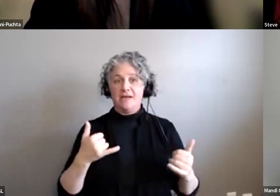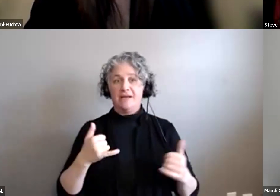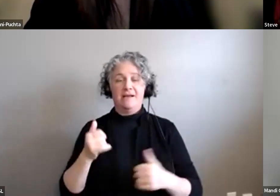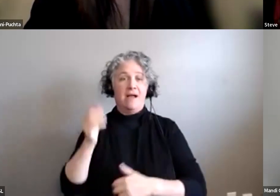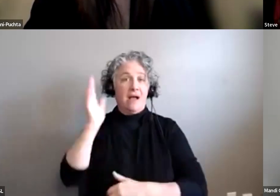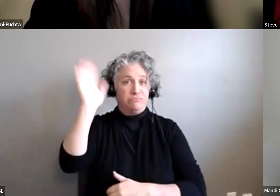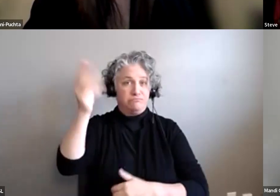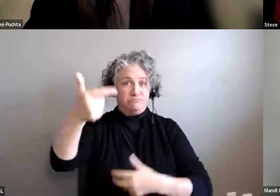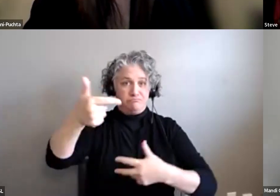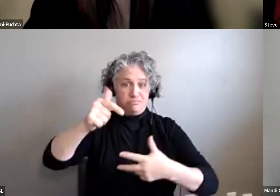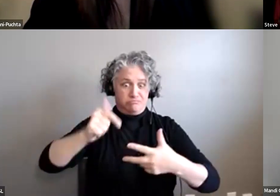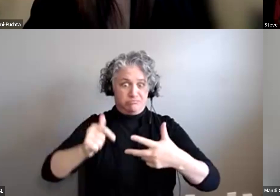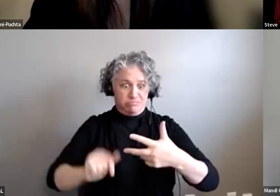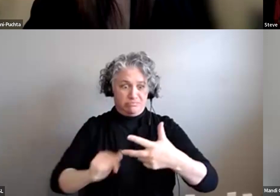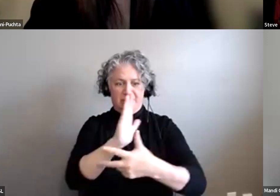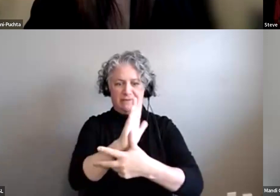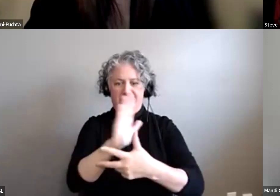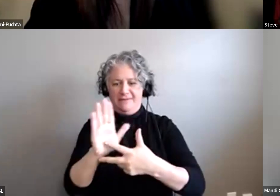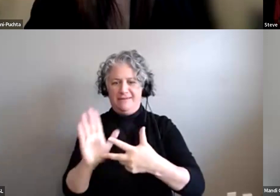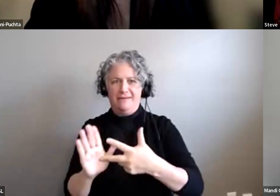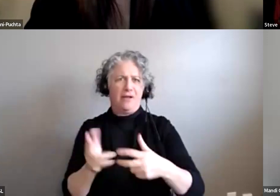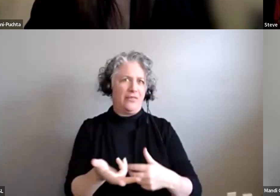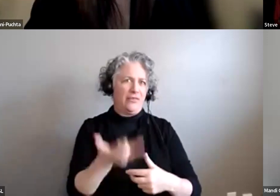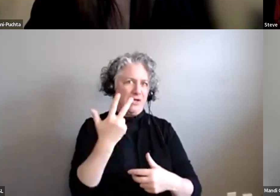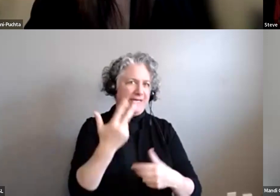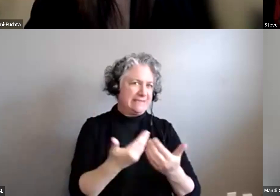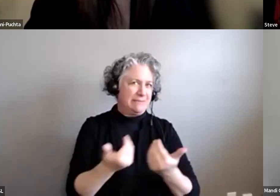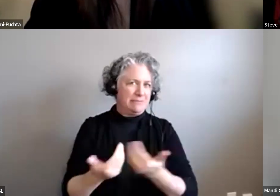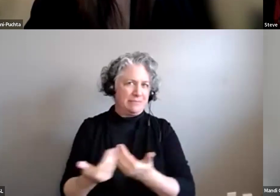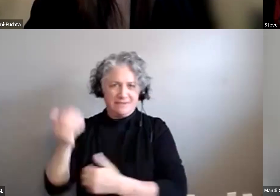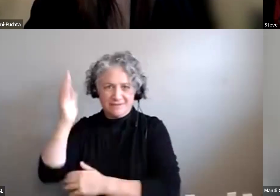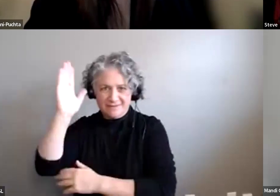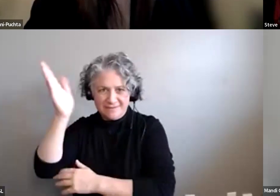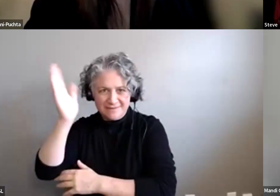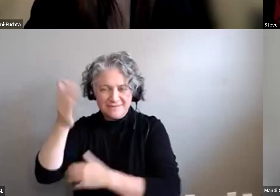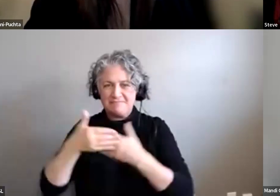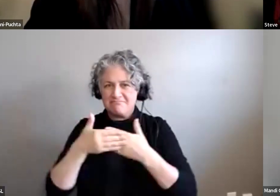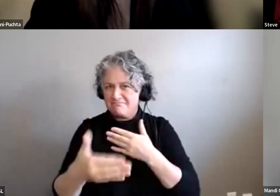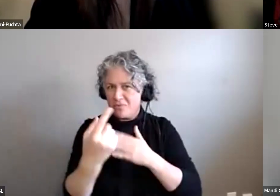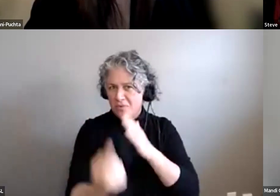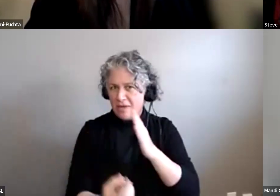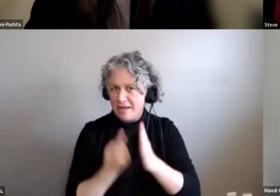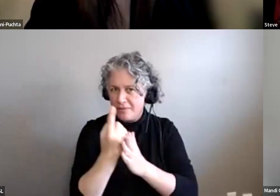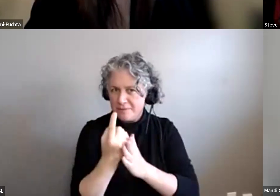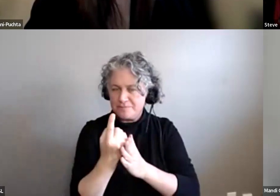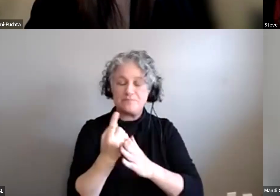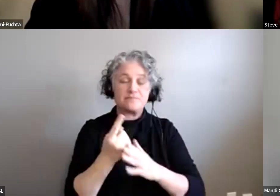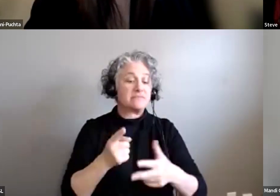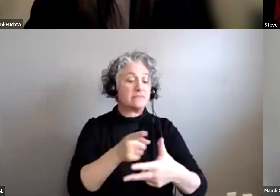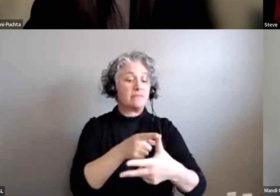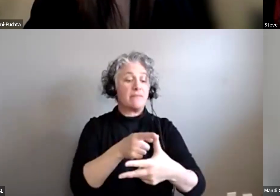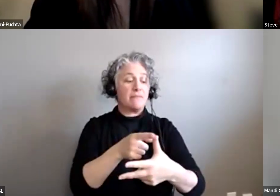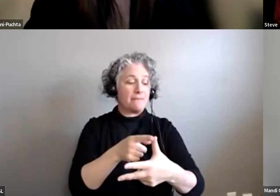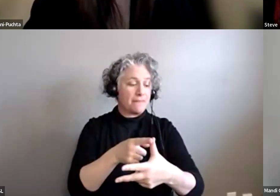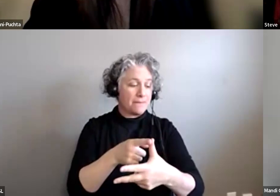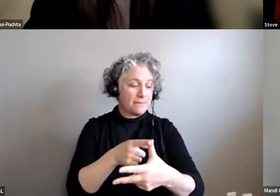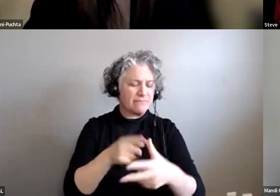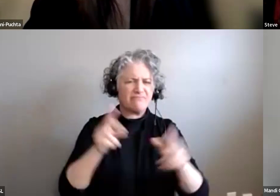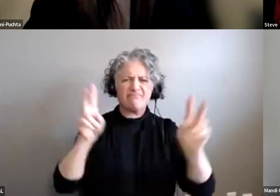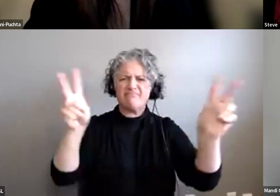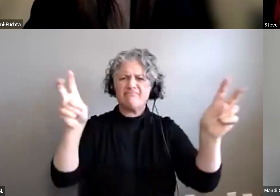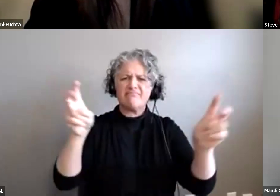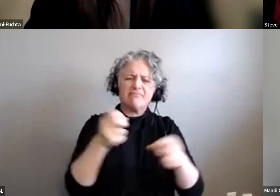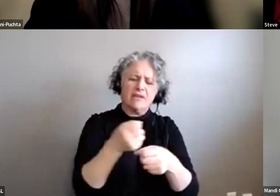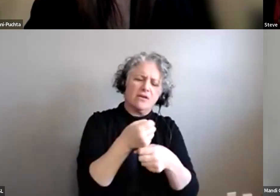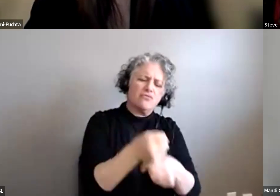We have three great presentations coming up for you in the next hour. The first is creating